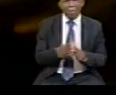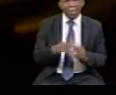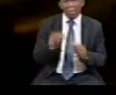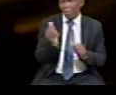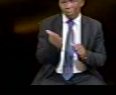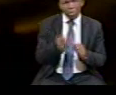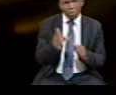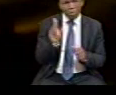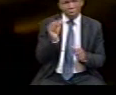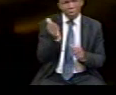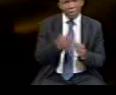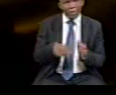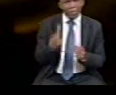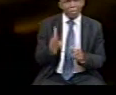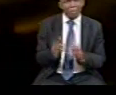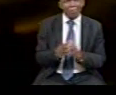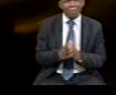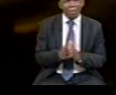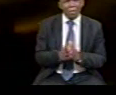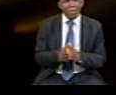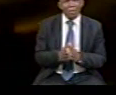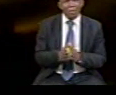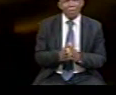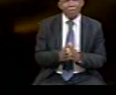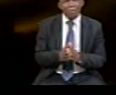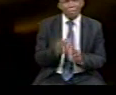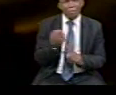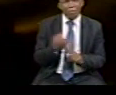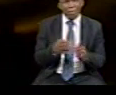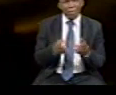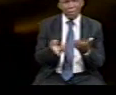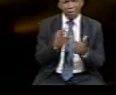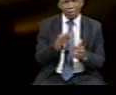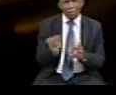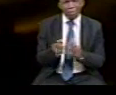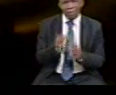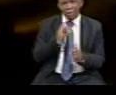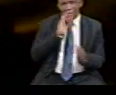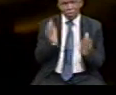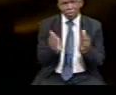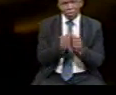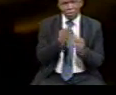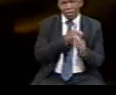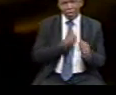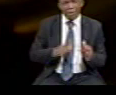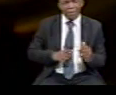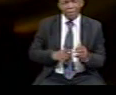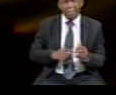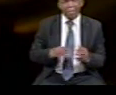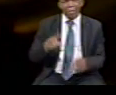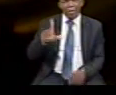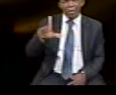himself does not know. The timetable for my coming is with the Lord. Look at what he says in